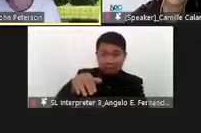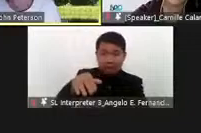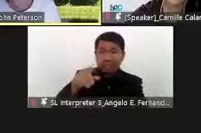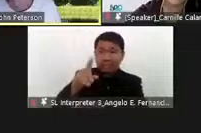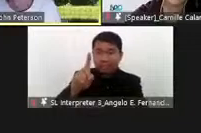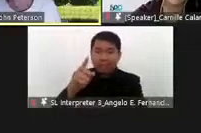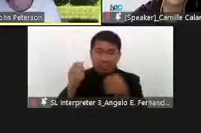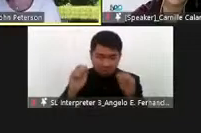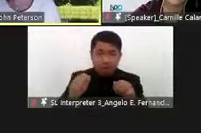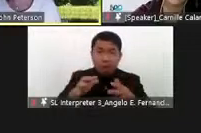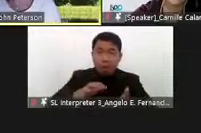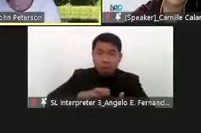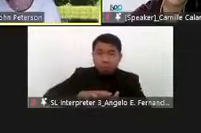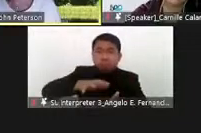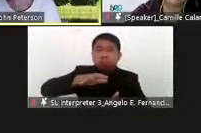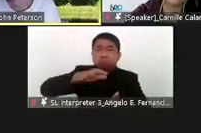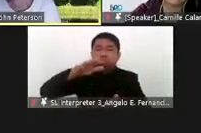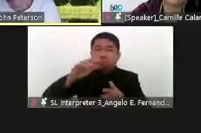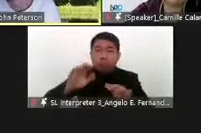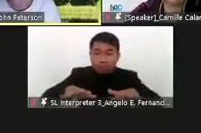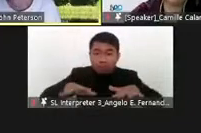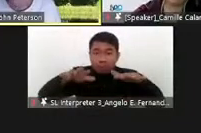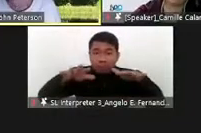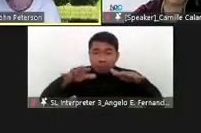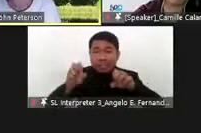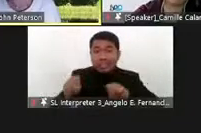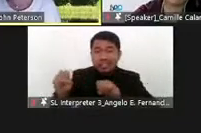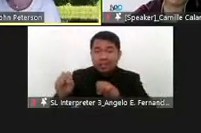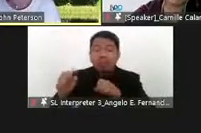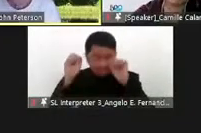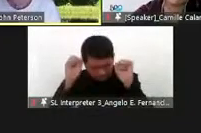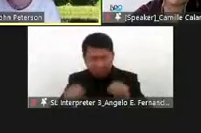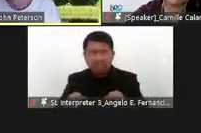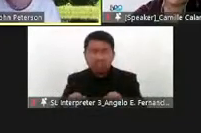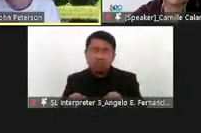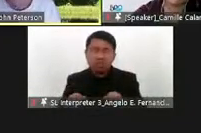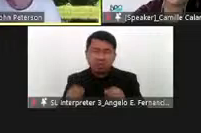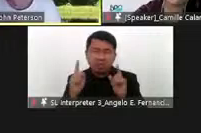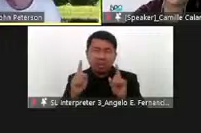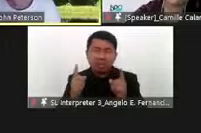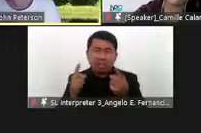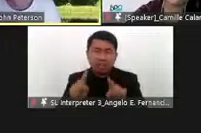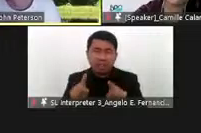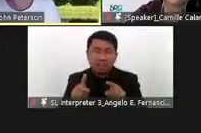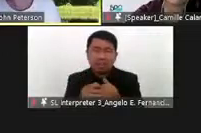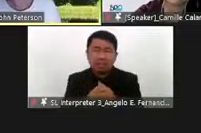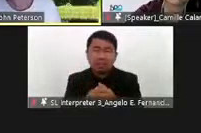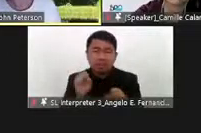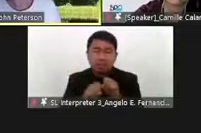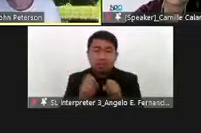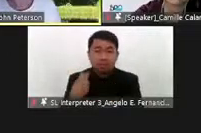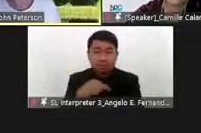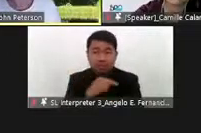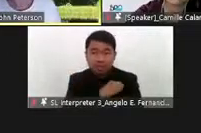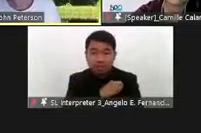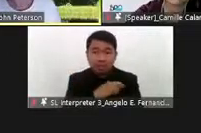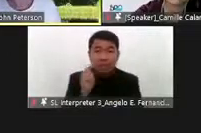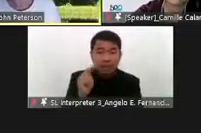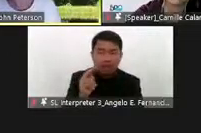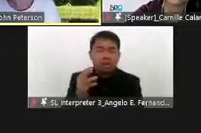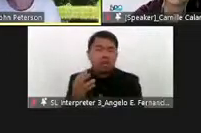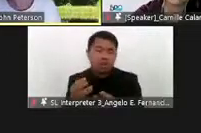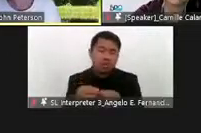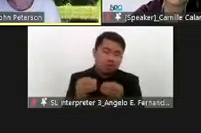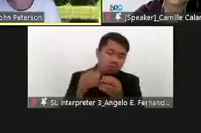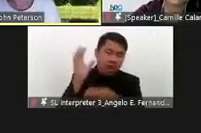worldwide. That's a horrible thought. But it's possible. It's within the realm of models. So we just need that more defined data to begin